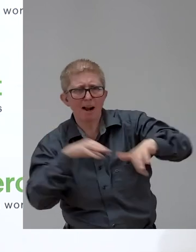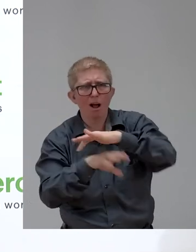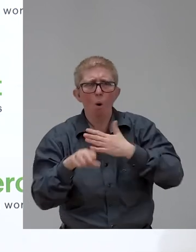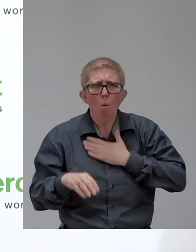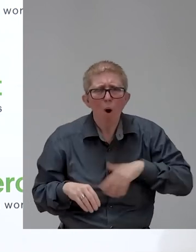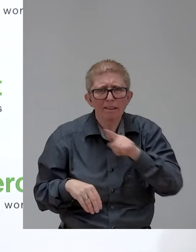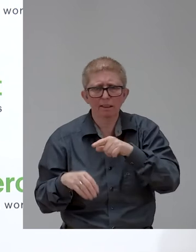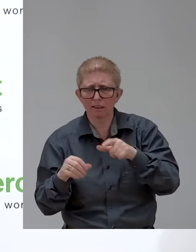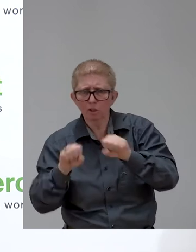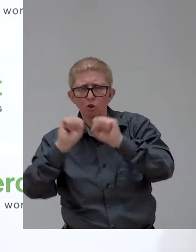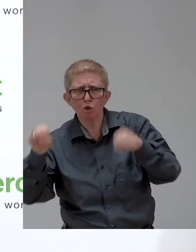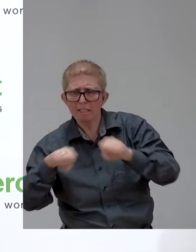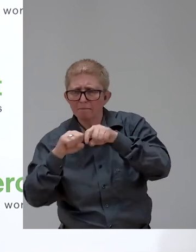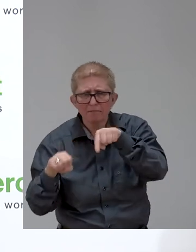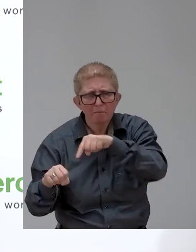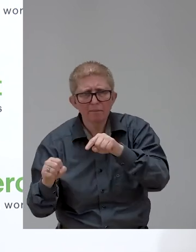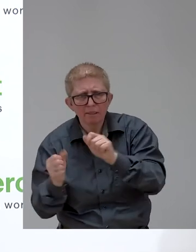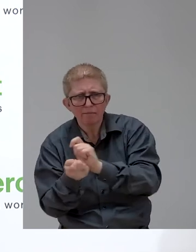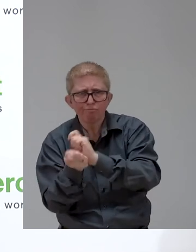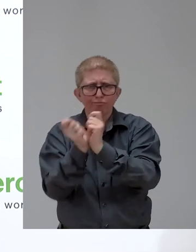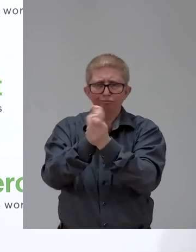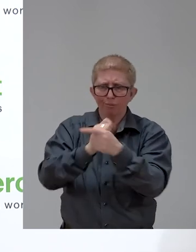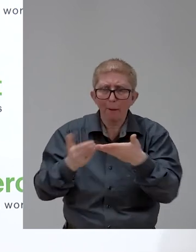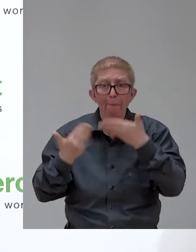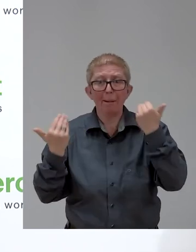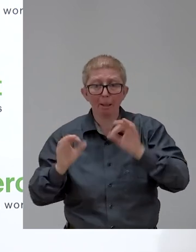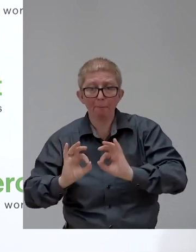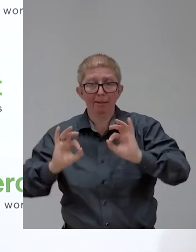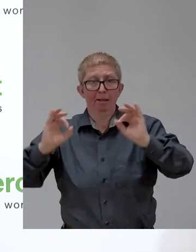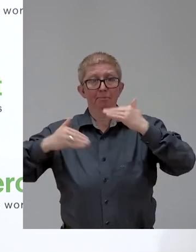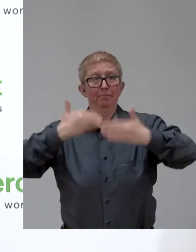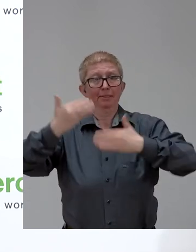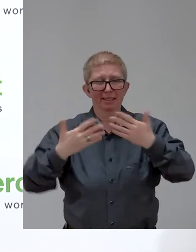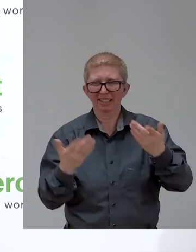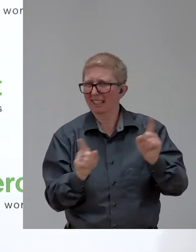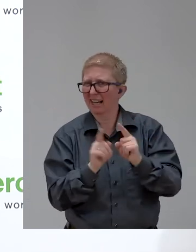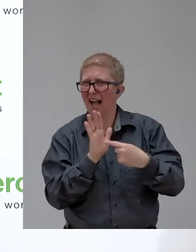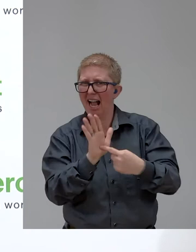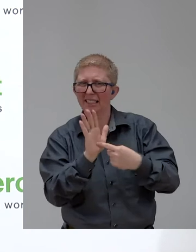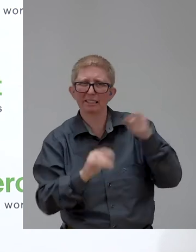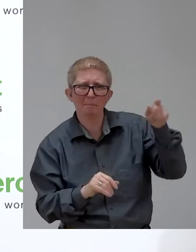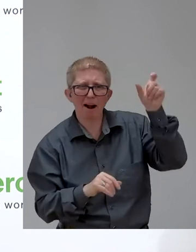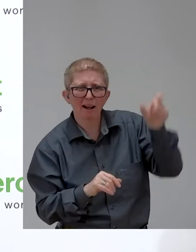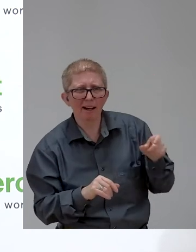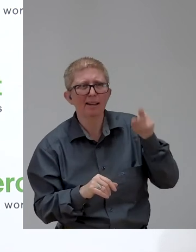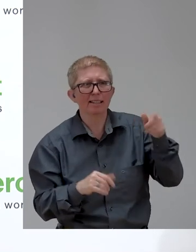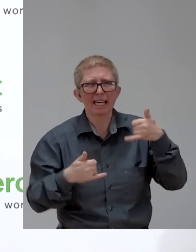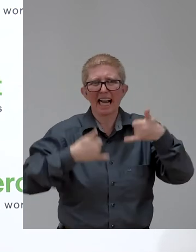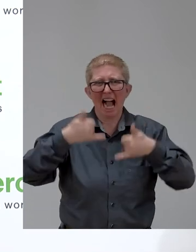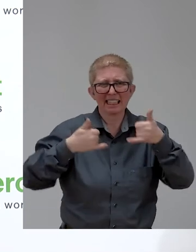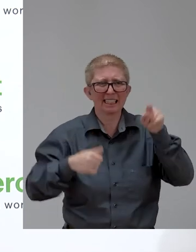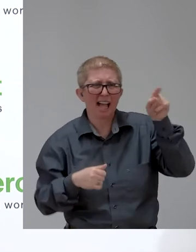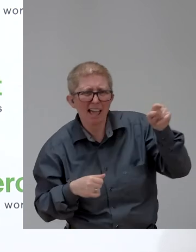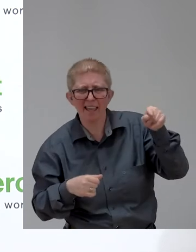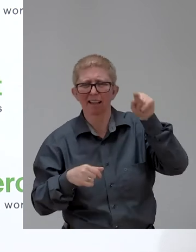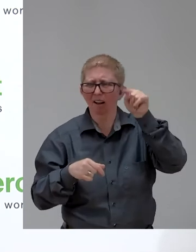systems for better. And people like Caroline Casey and many others in the Zero Project community are such examples of what we call Ashoka